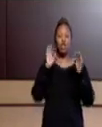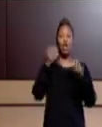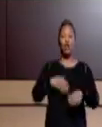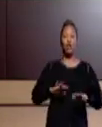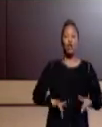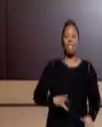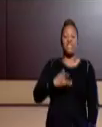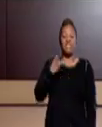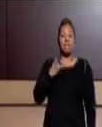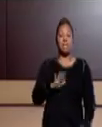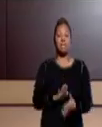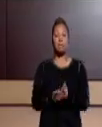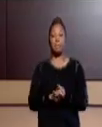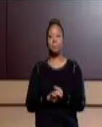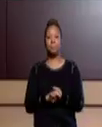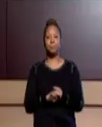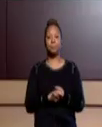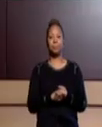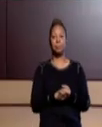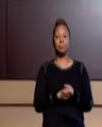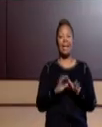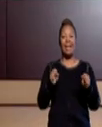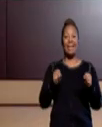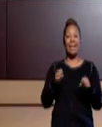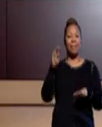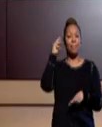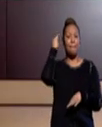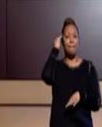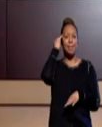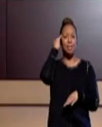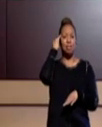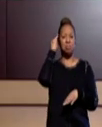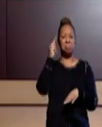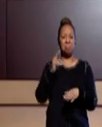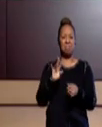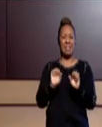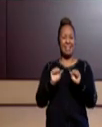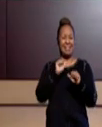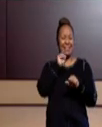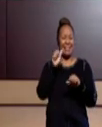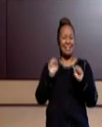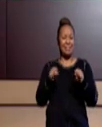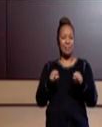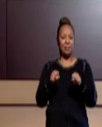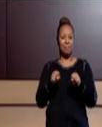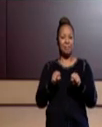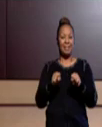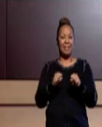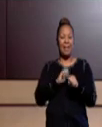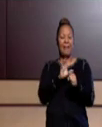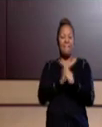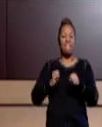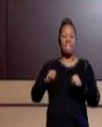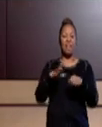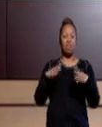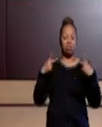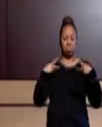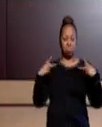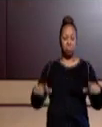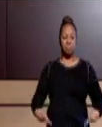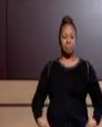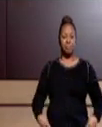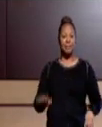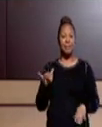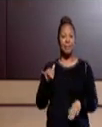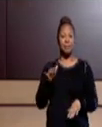Okay, I got a question. Mm-hmm. Can the mental instability affect your immune system? It